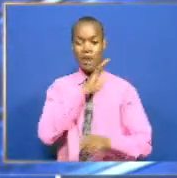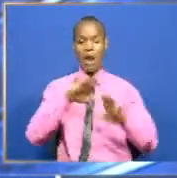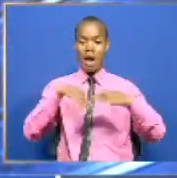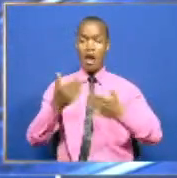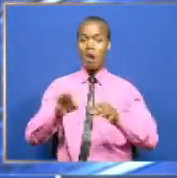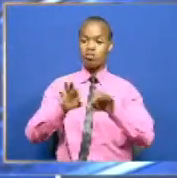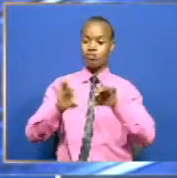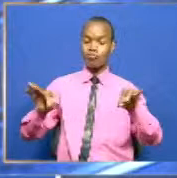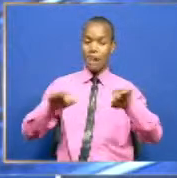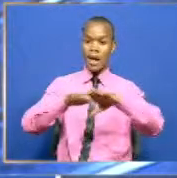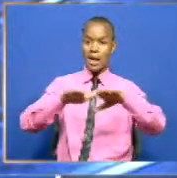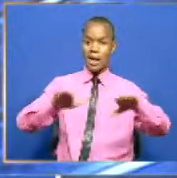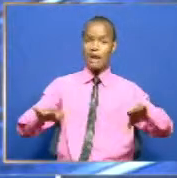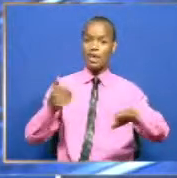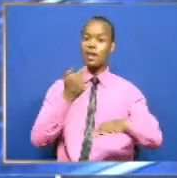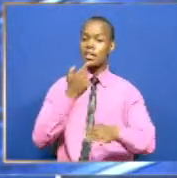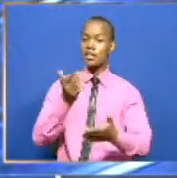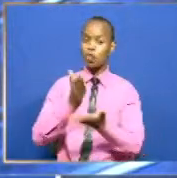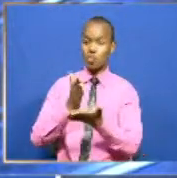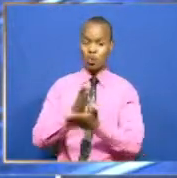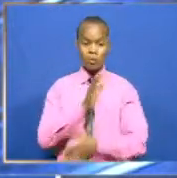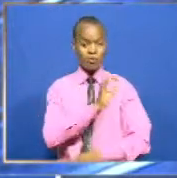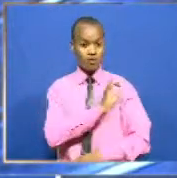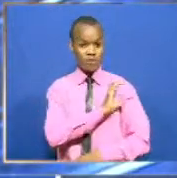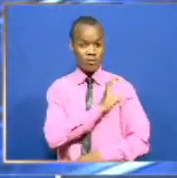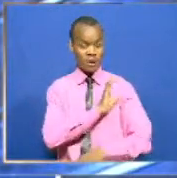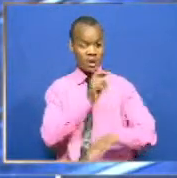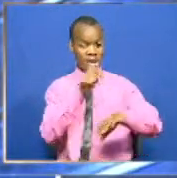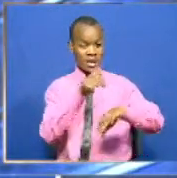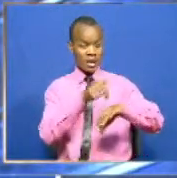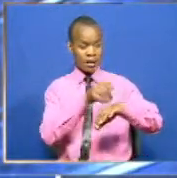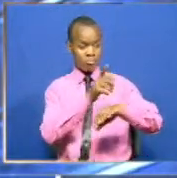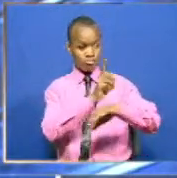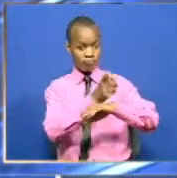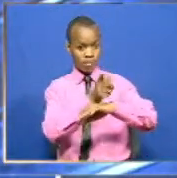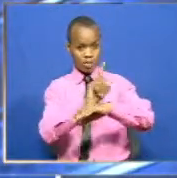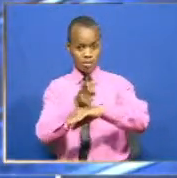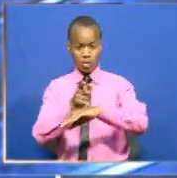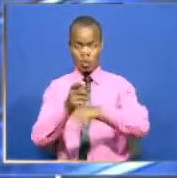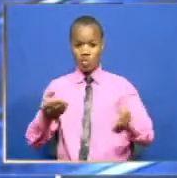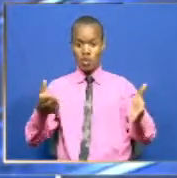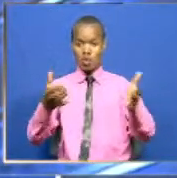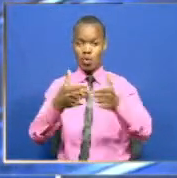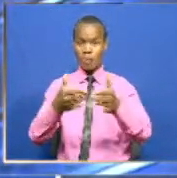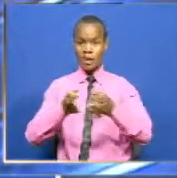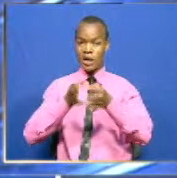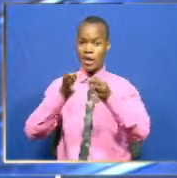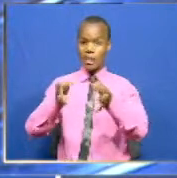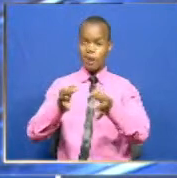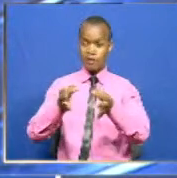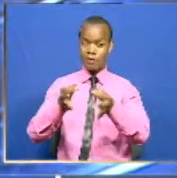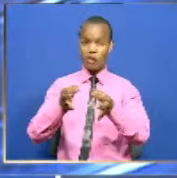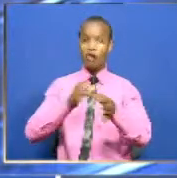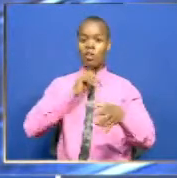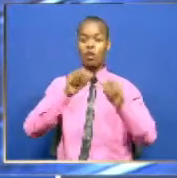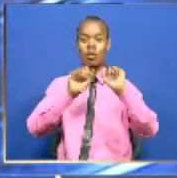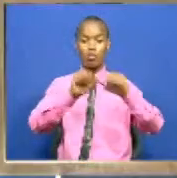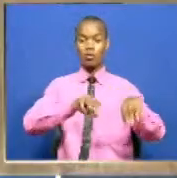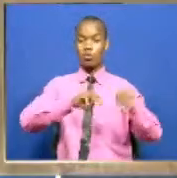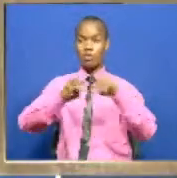land say they are living in fear following threats of an impending forceful eviction if they do not vacate